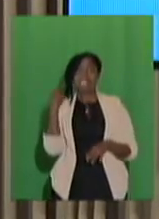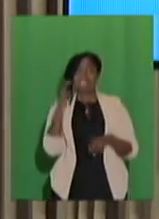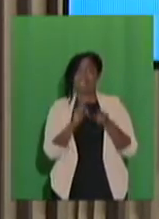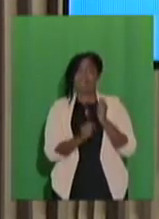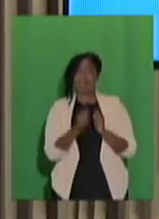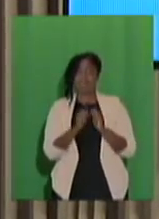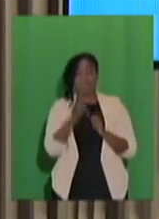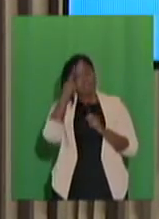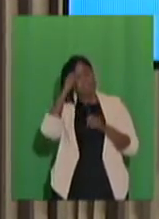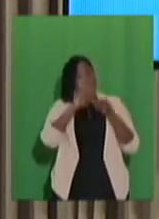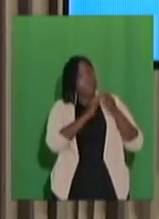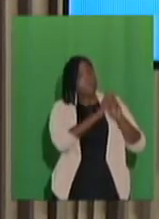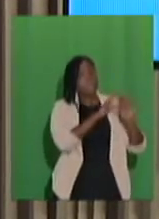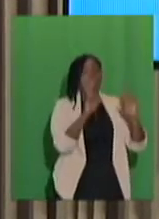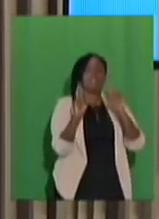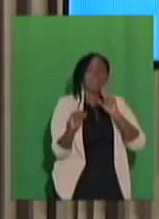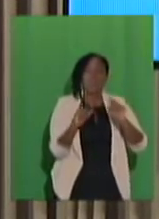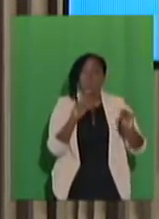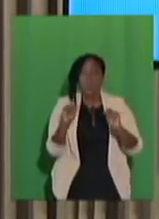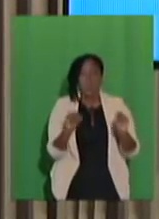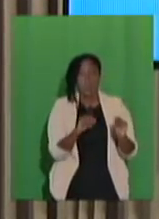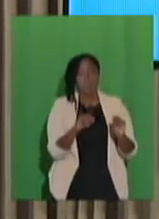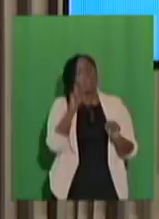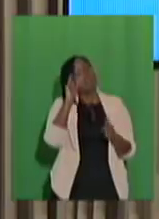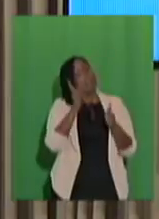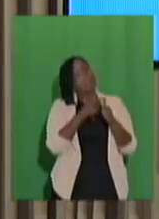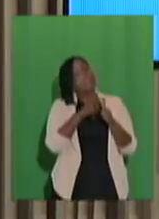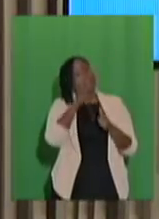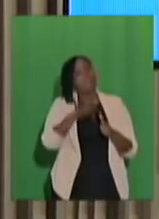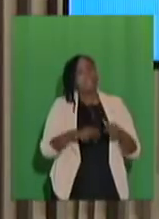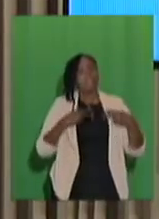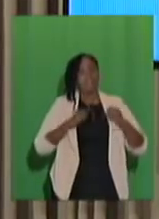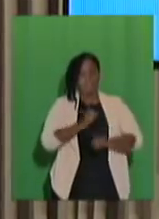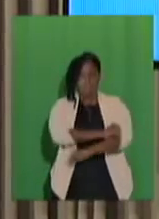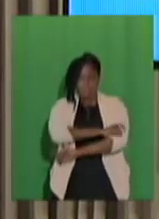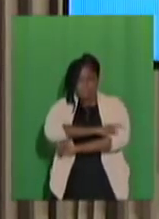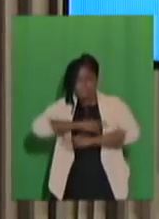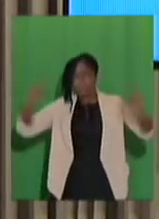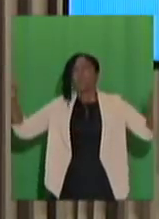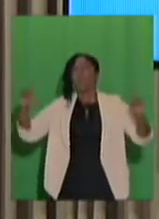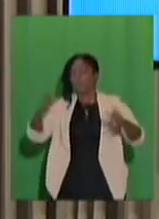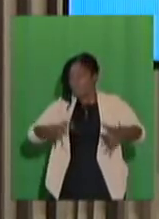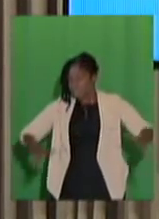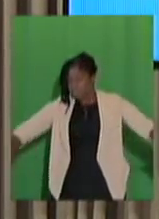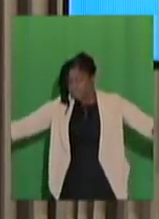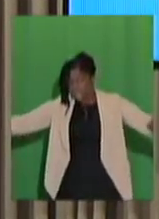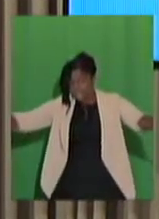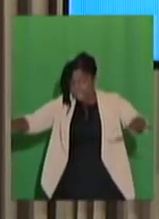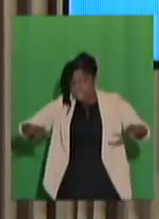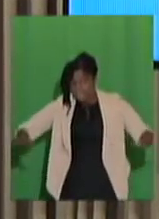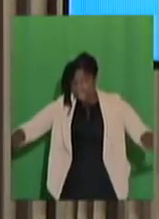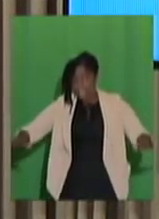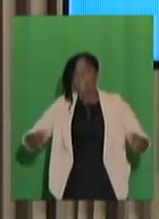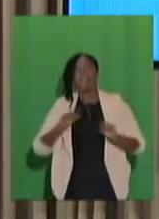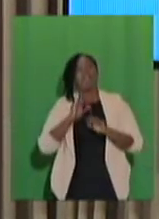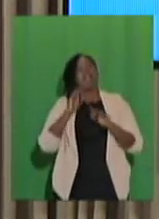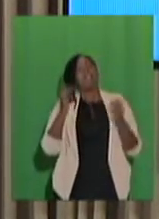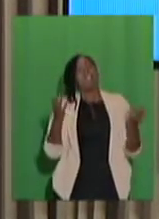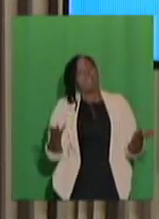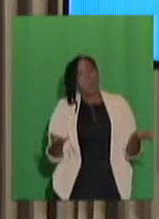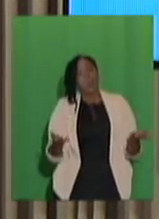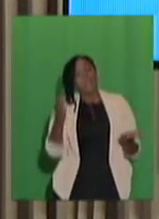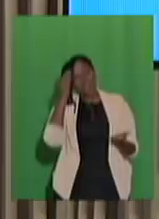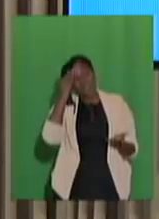of spatial arrangements, so members of the community are as far away as